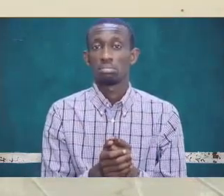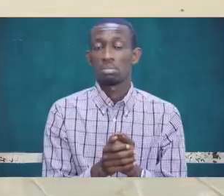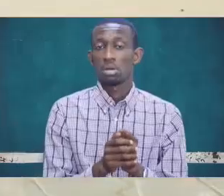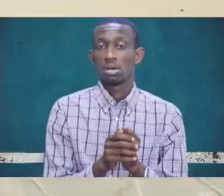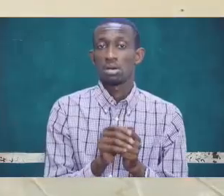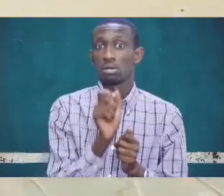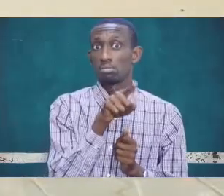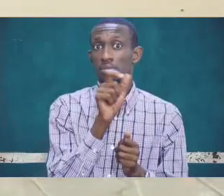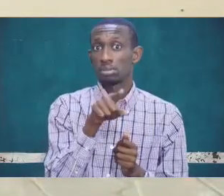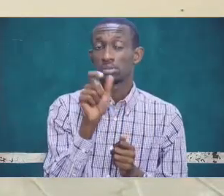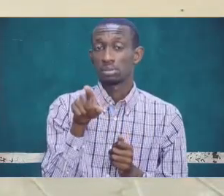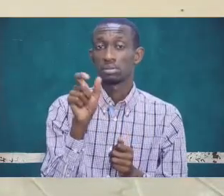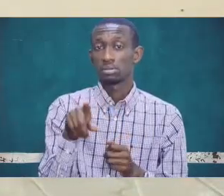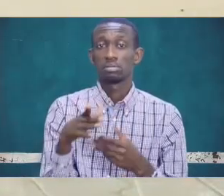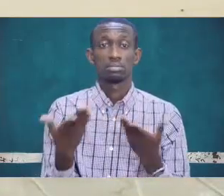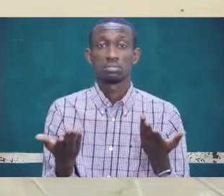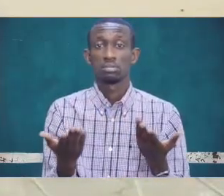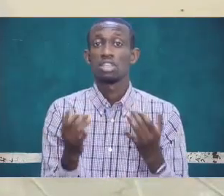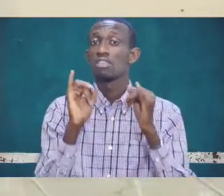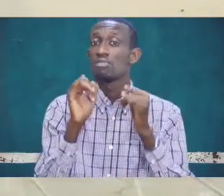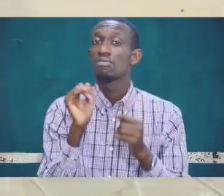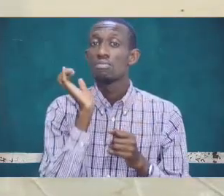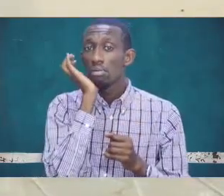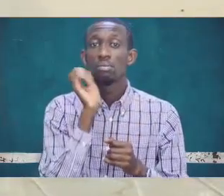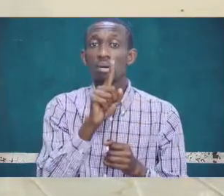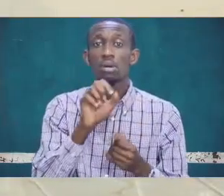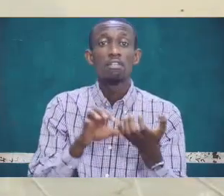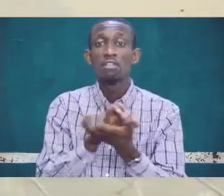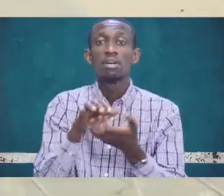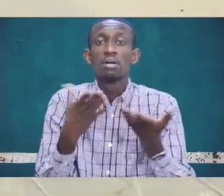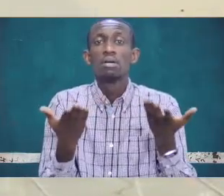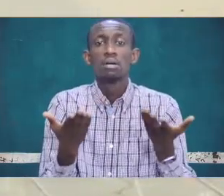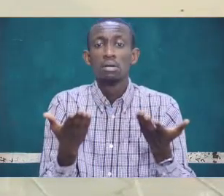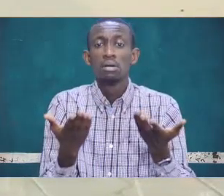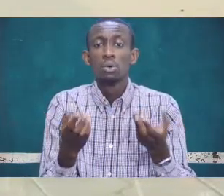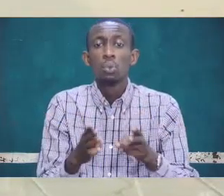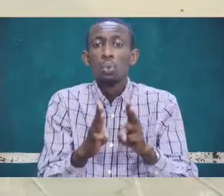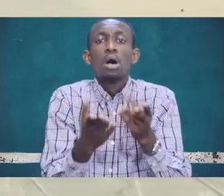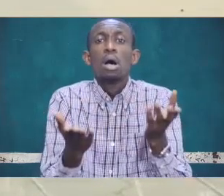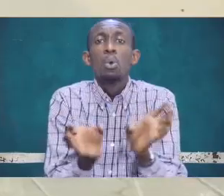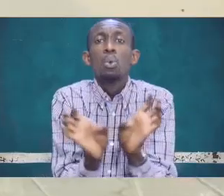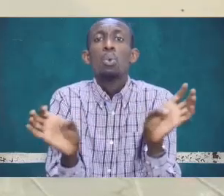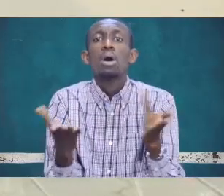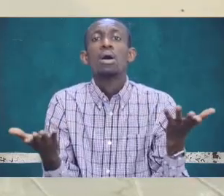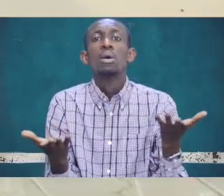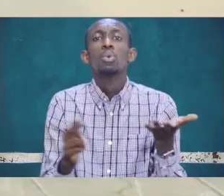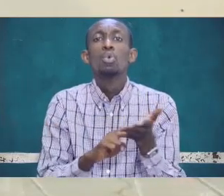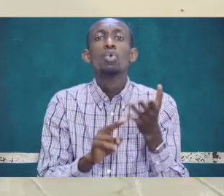very simple example. When they are mixed together, which method do you use to separate them?